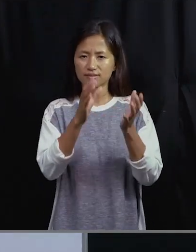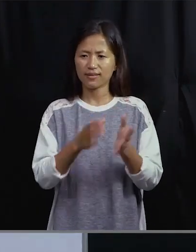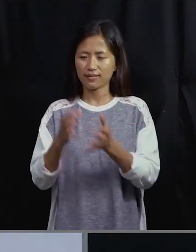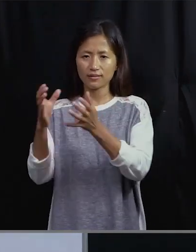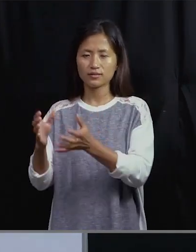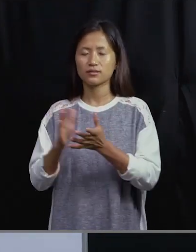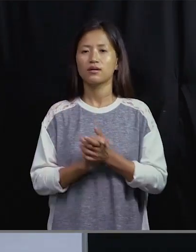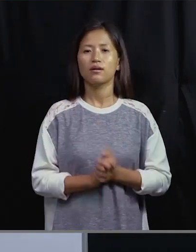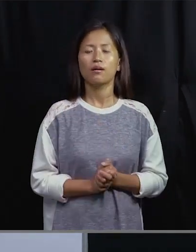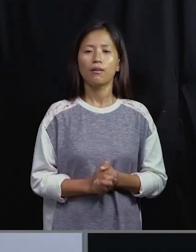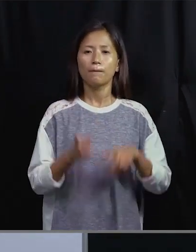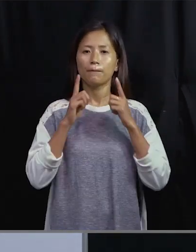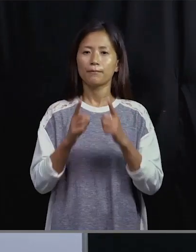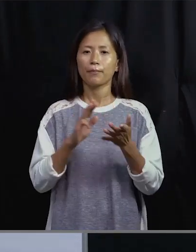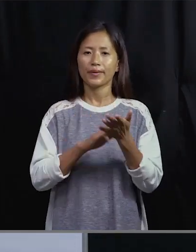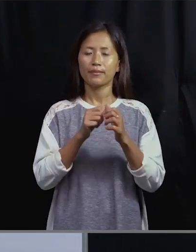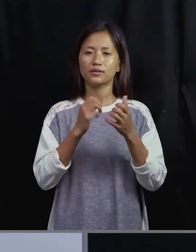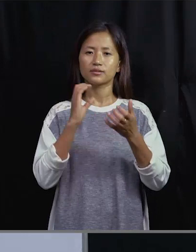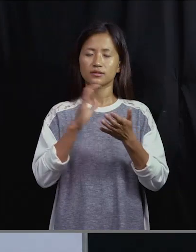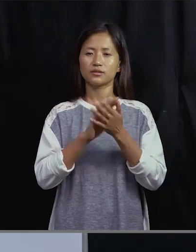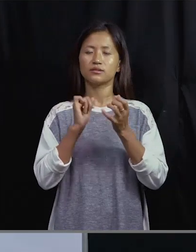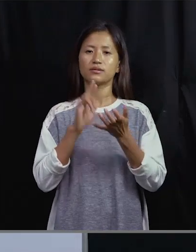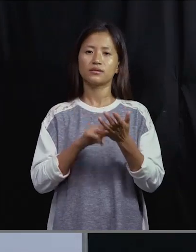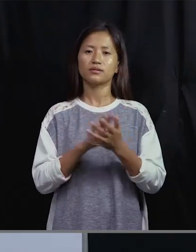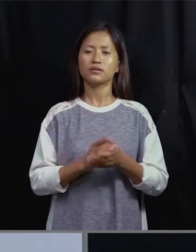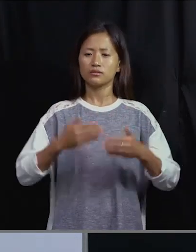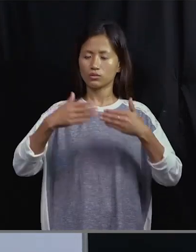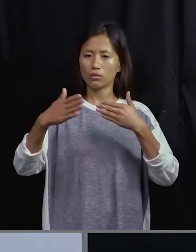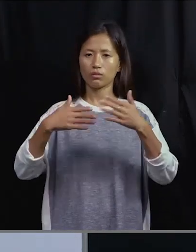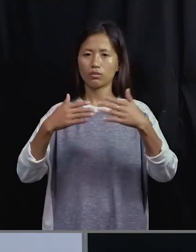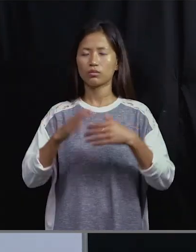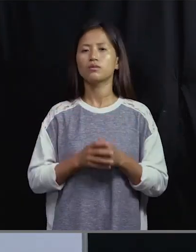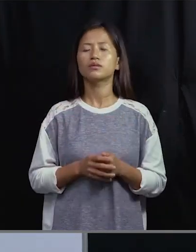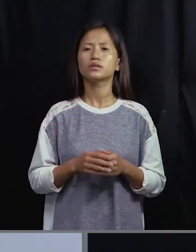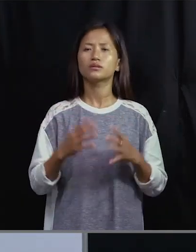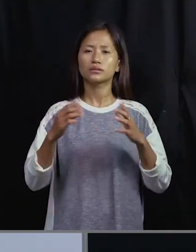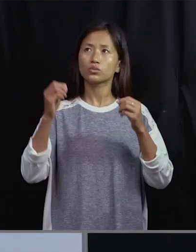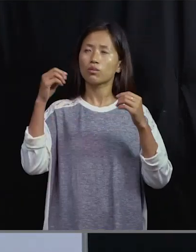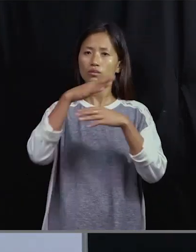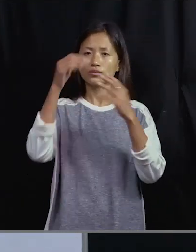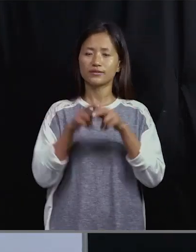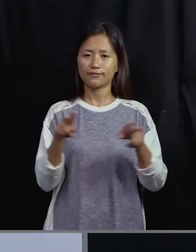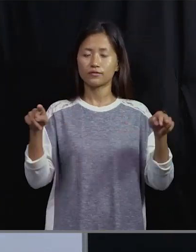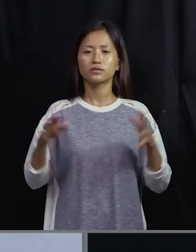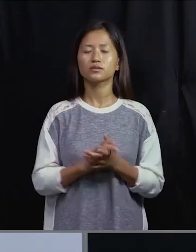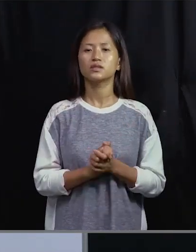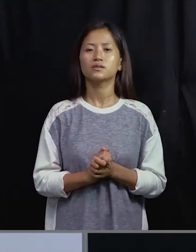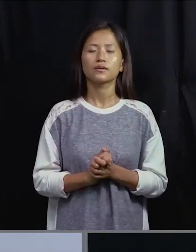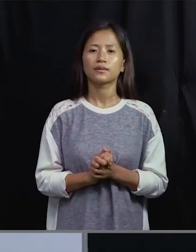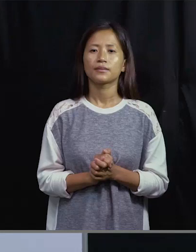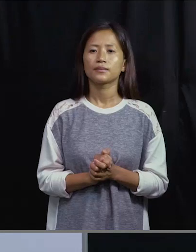the car or maybe the machine of that car, but the door or maybe the windshield or whatever, isn't it?